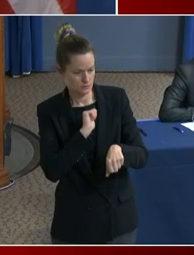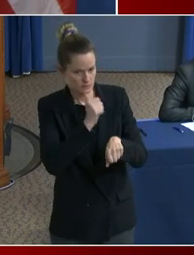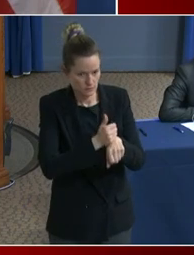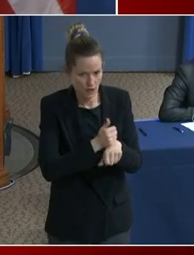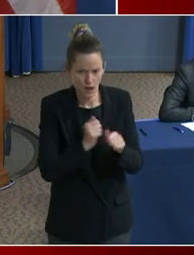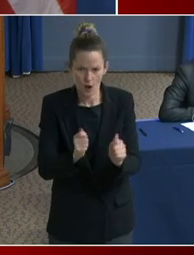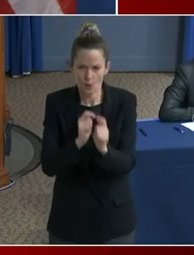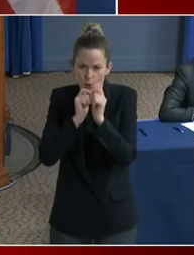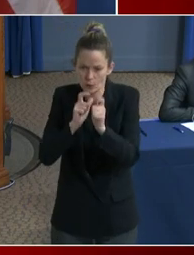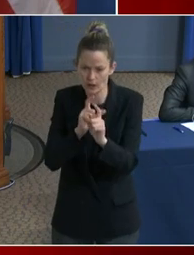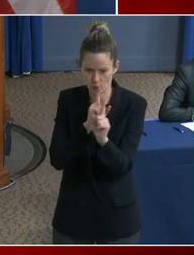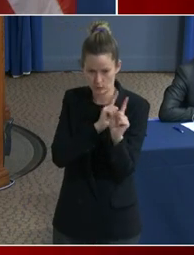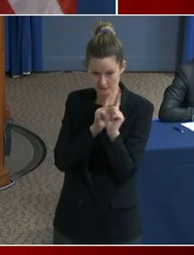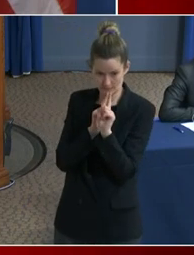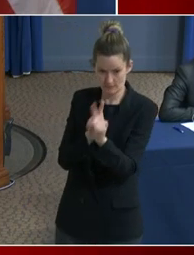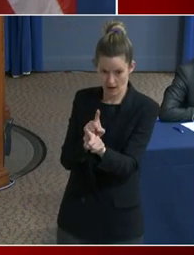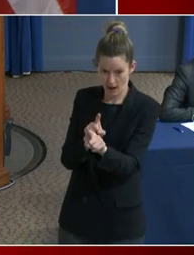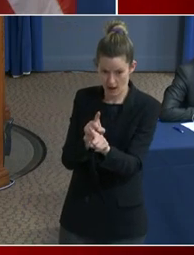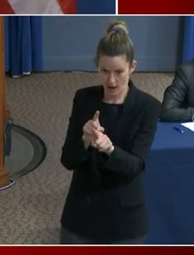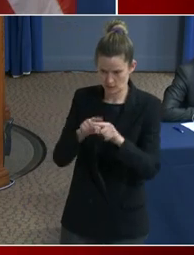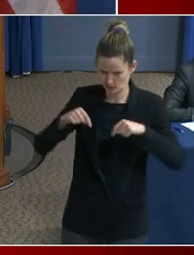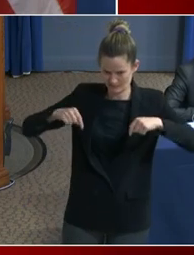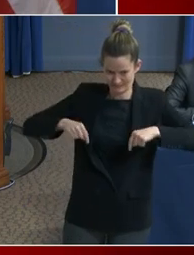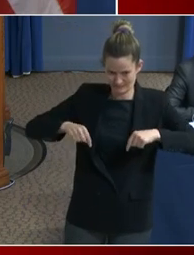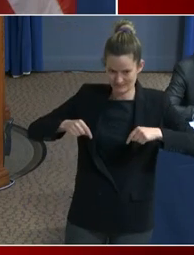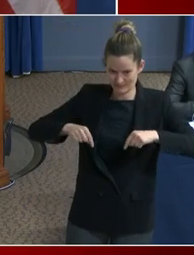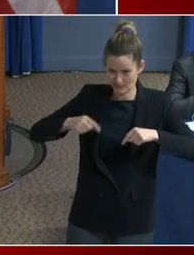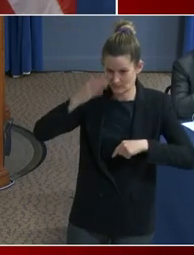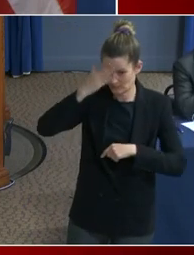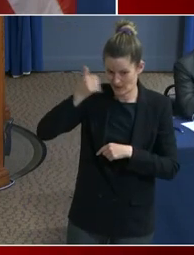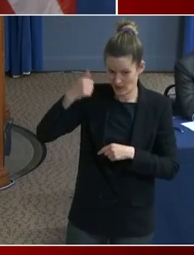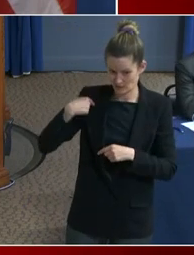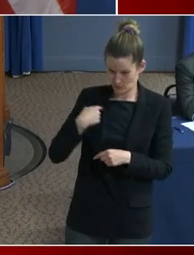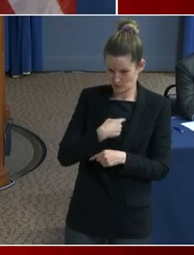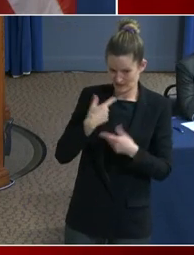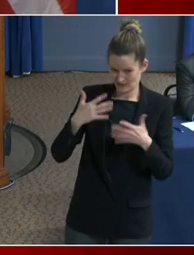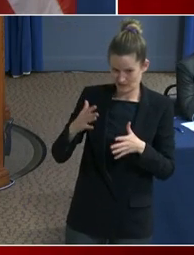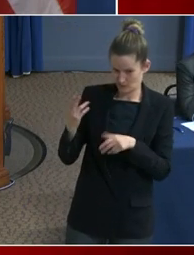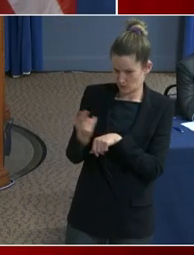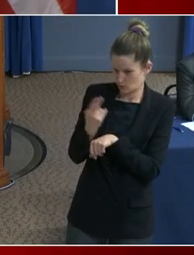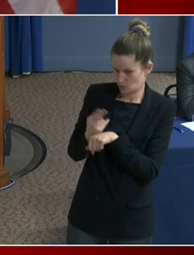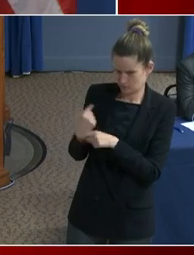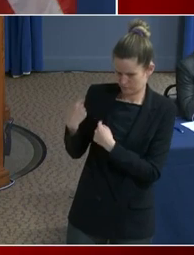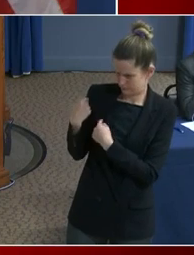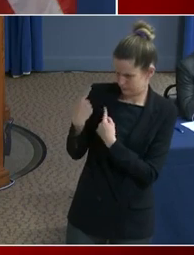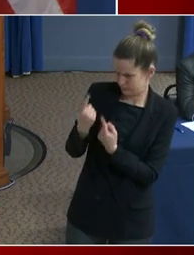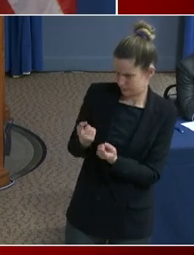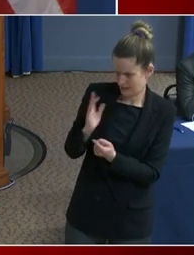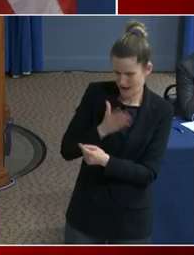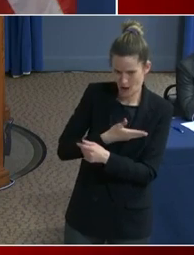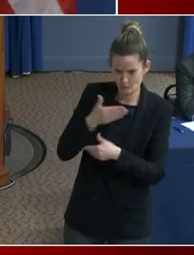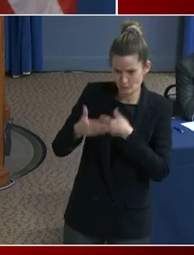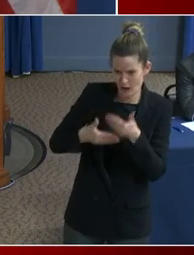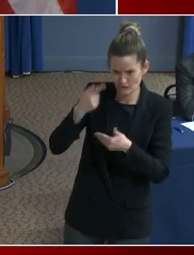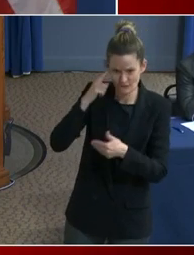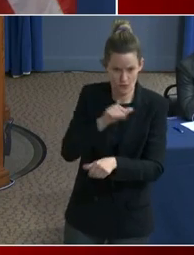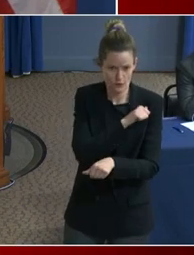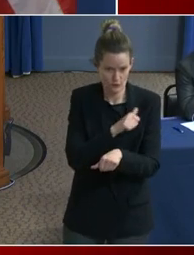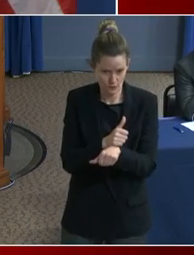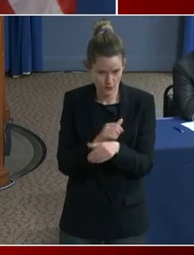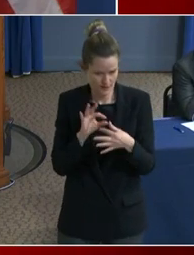response is because we have been using a process. We agreed with the council with how to do